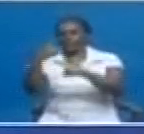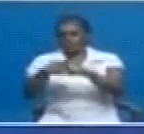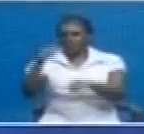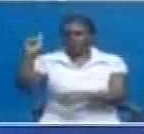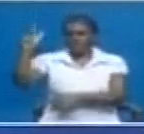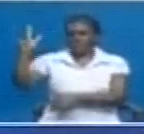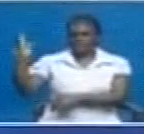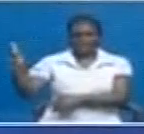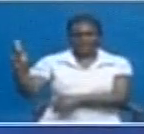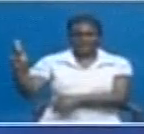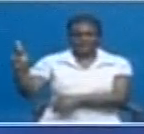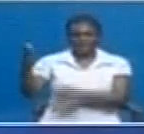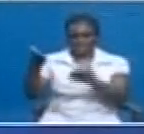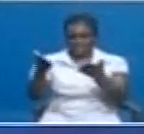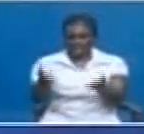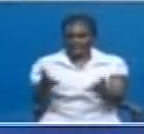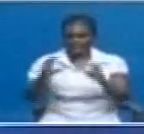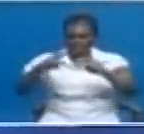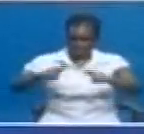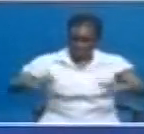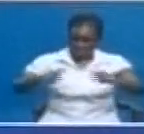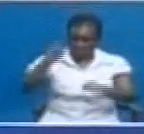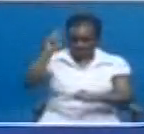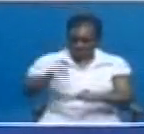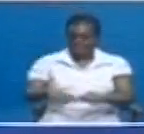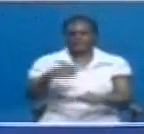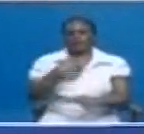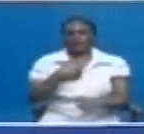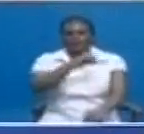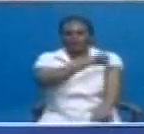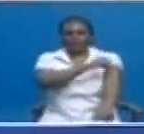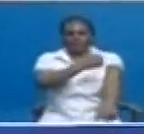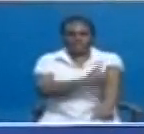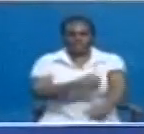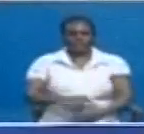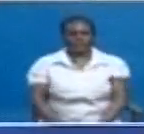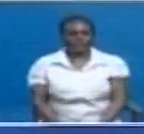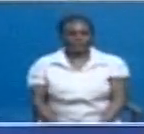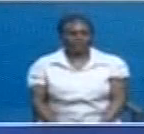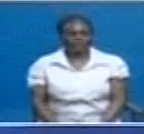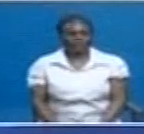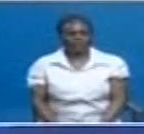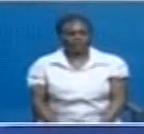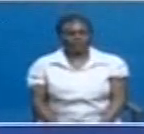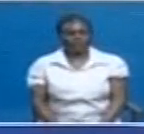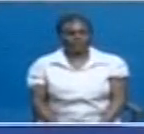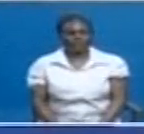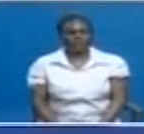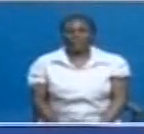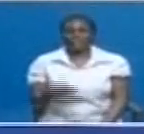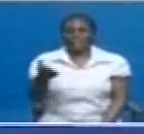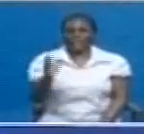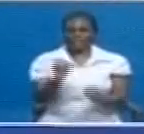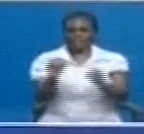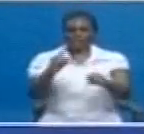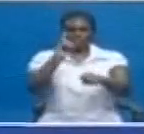AK, which are now subject of investigation by the relevant authorities. Using newer testing techniques that did not exist